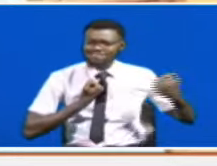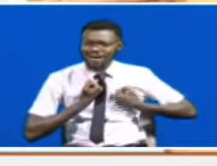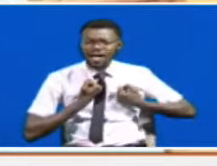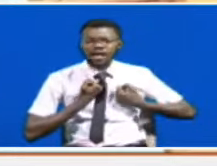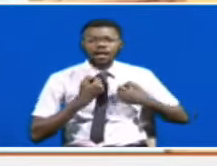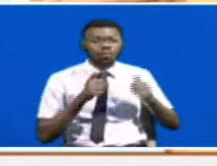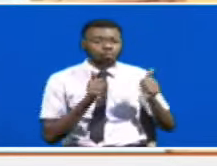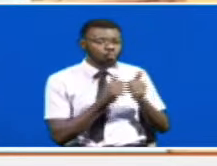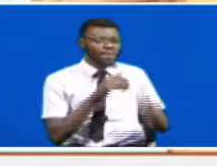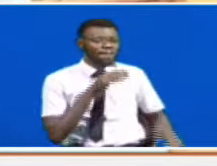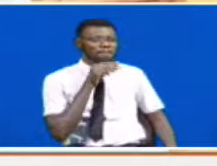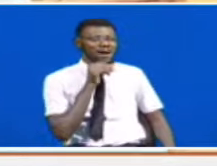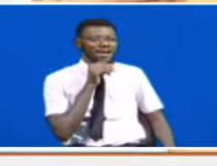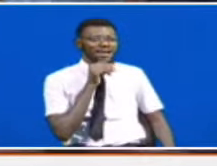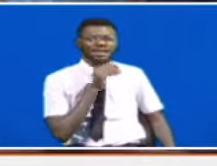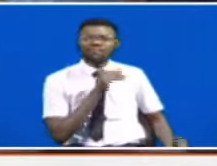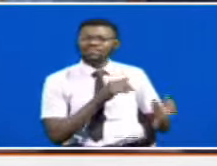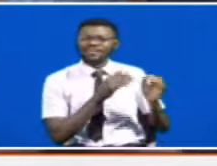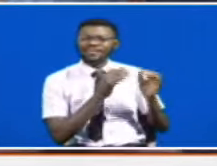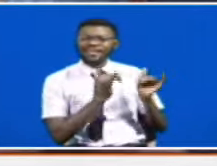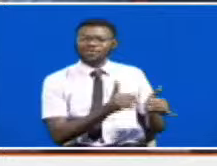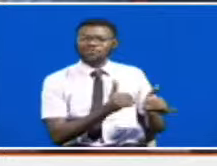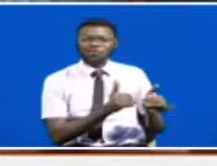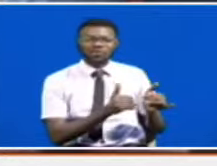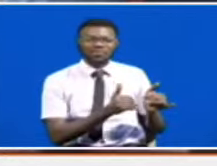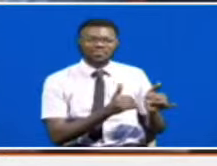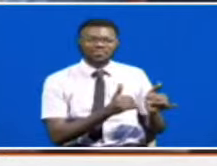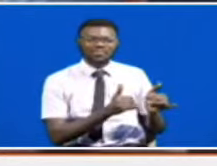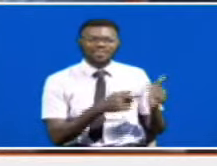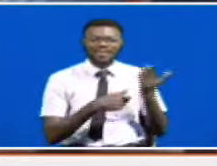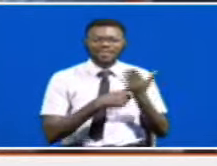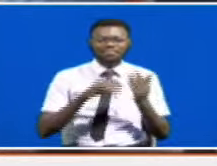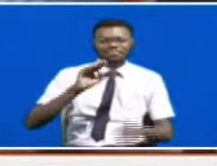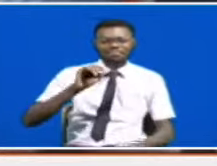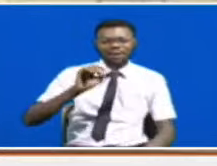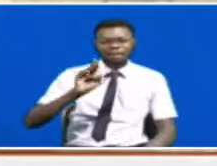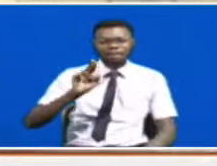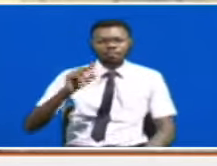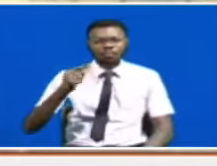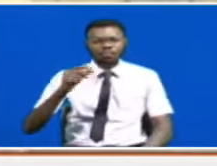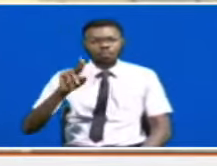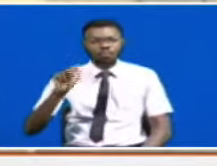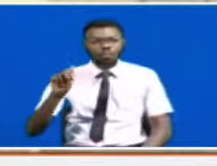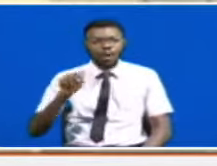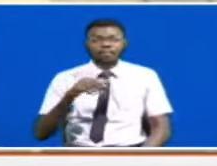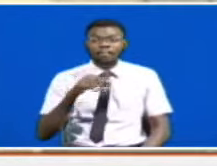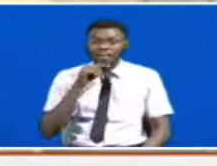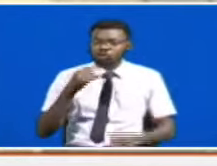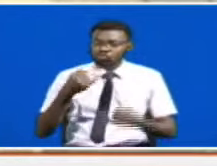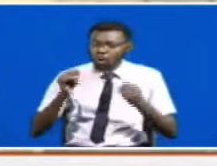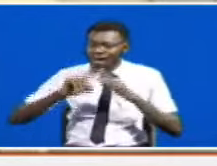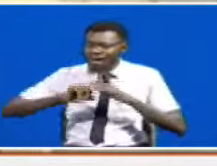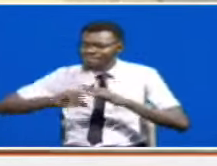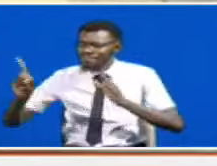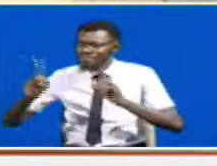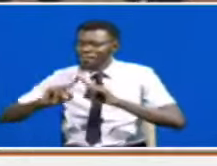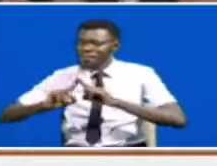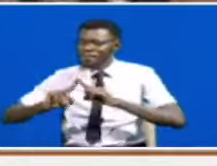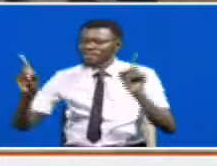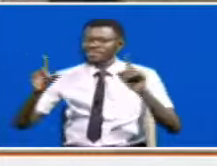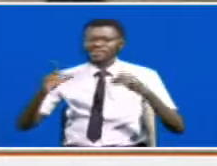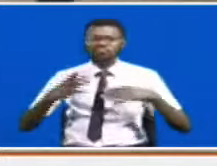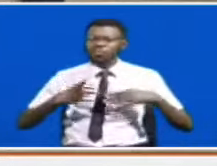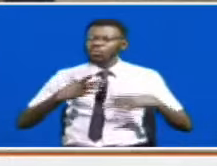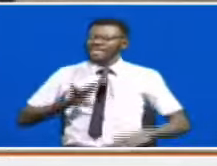naye kwa nyumba anaitwa Mbogwa. According to the neighbors, the suspect tried to flee after the attack but was surrounded by